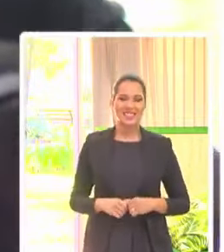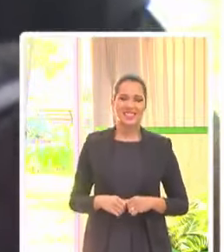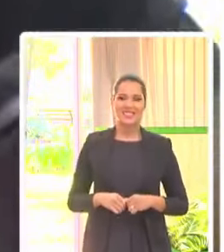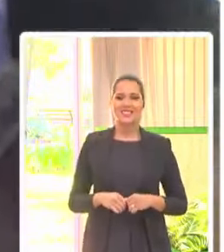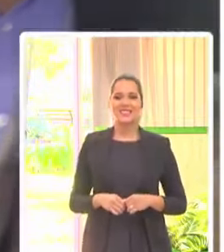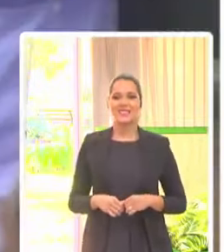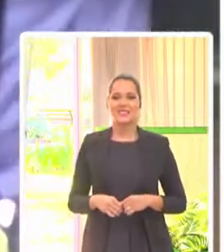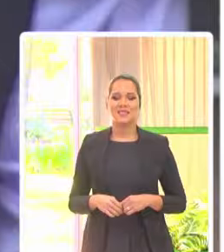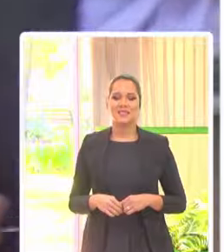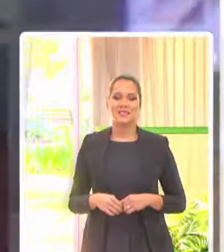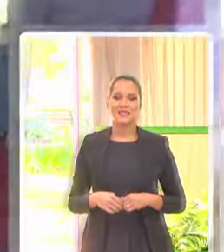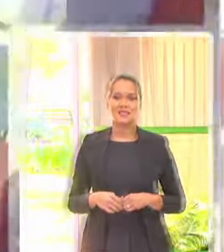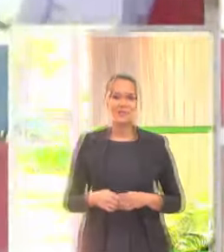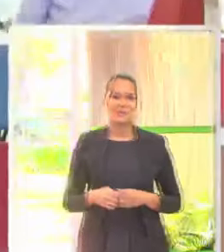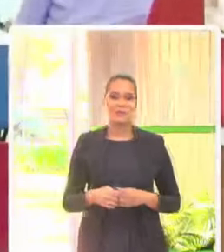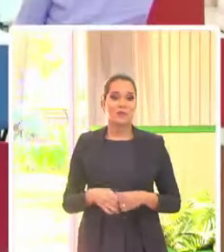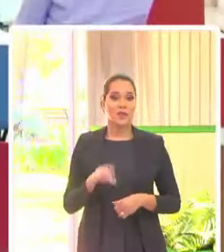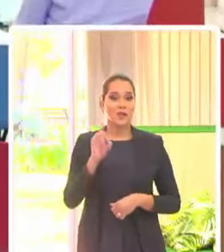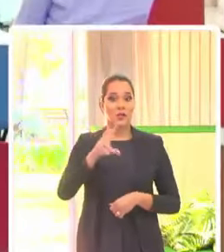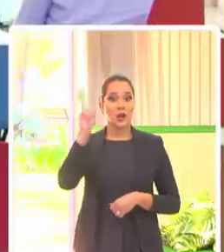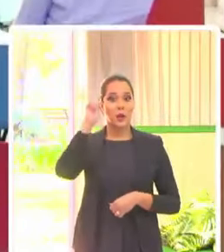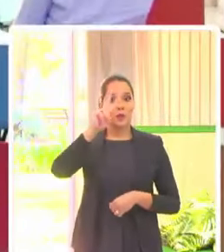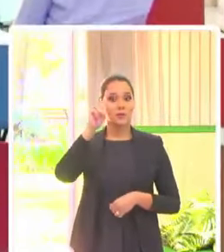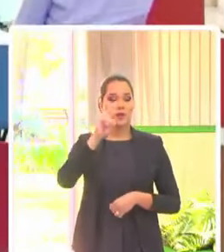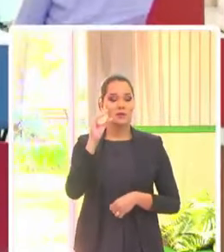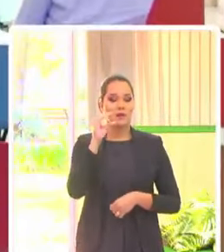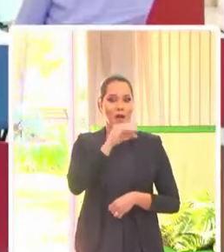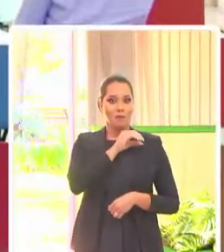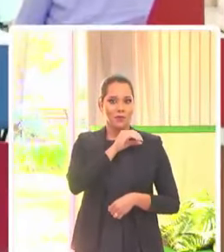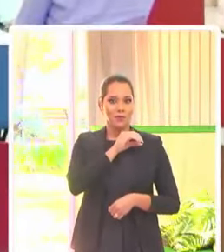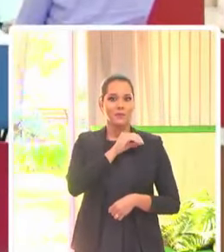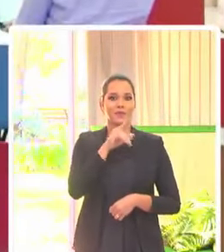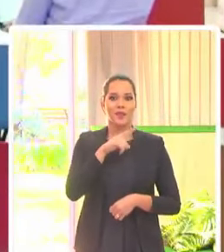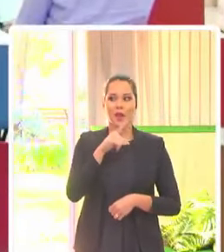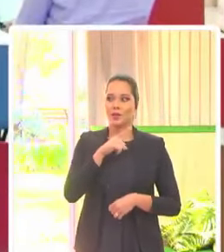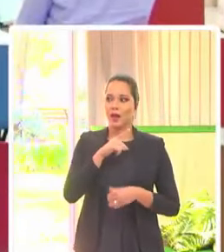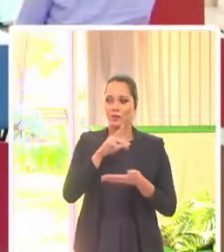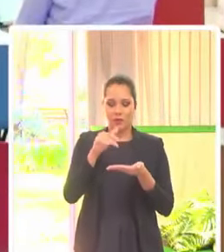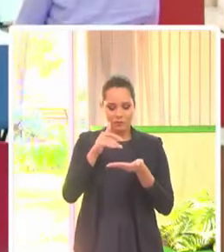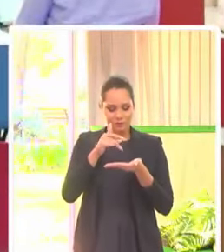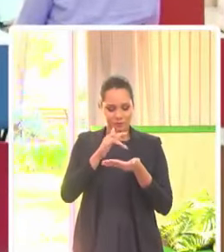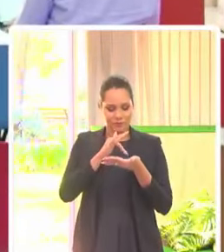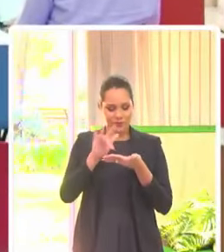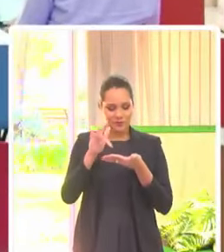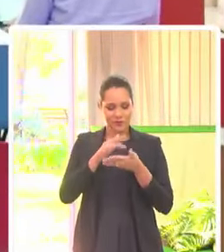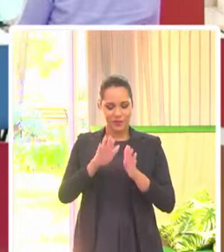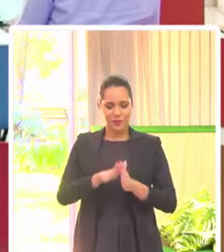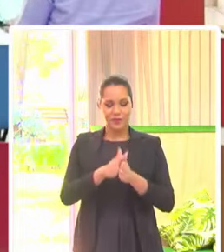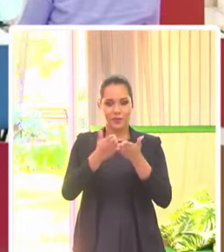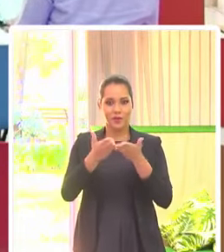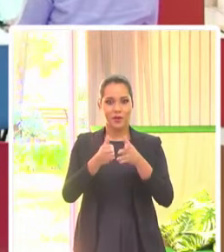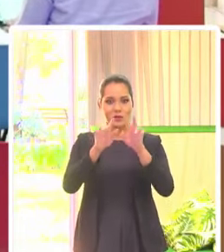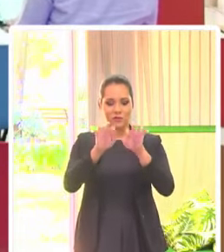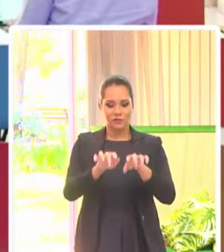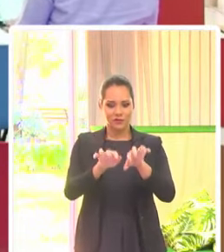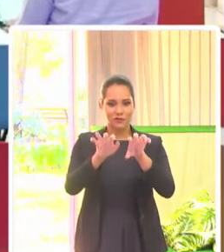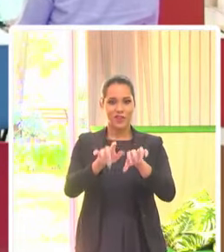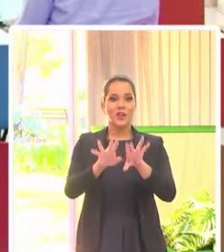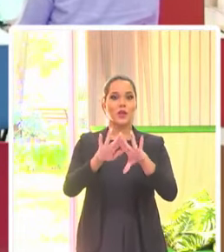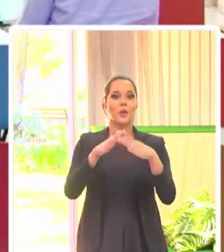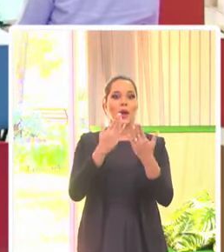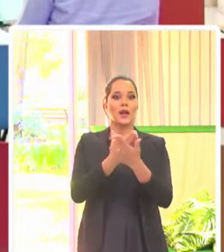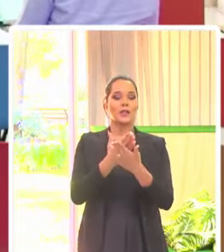Just a short reminder, I was browsing here our virtual school of government and I found a